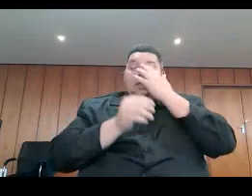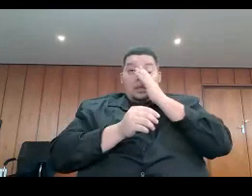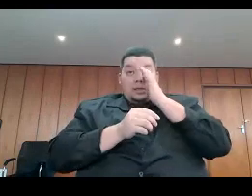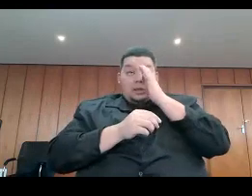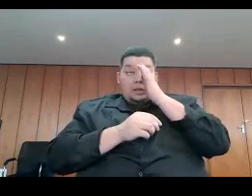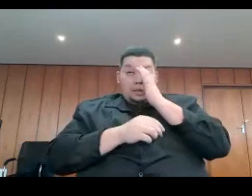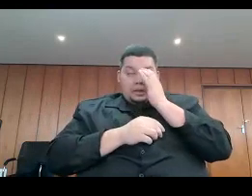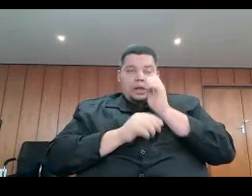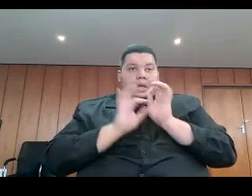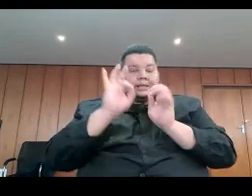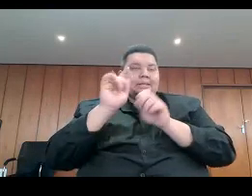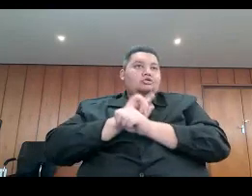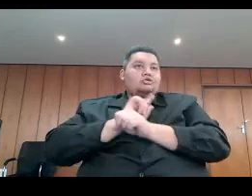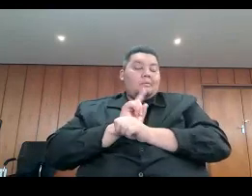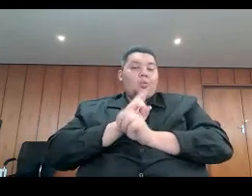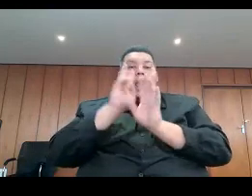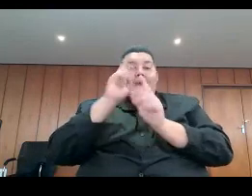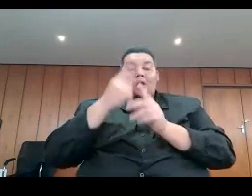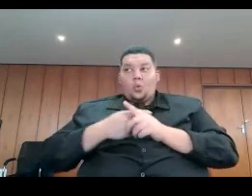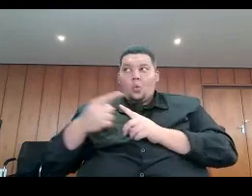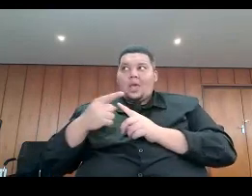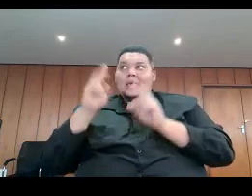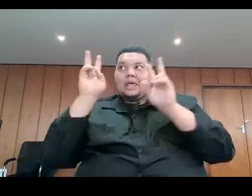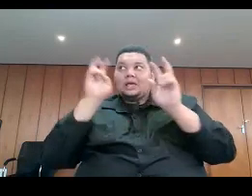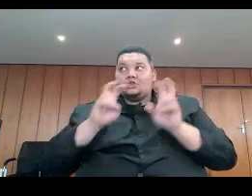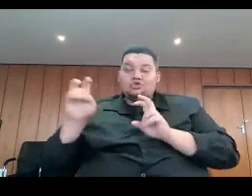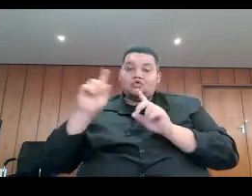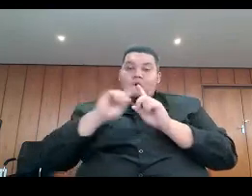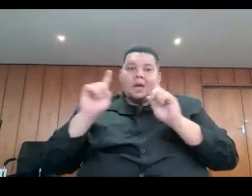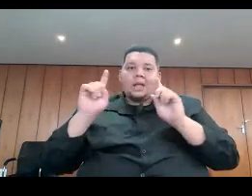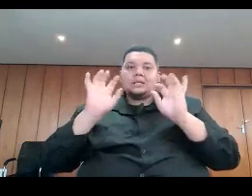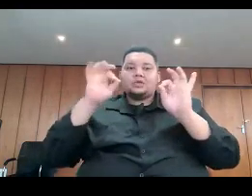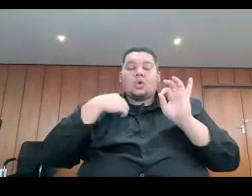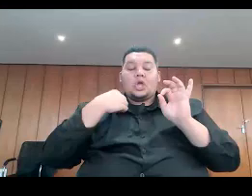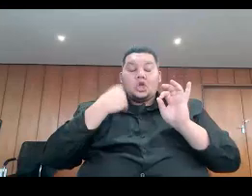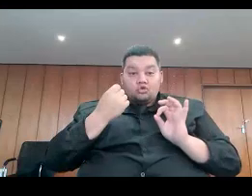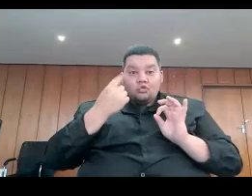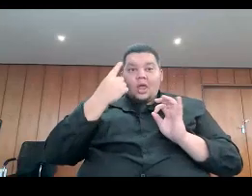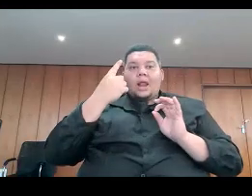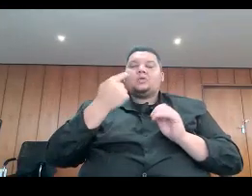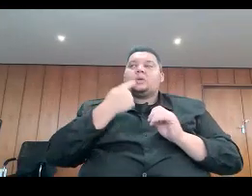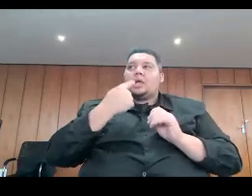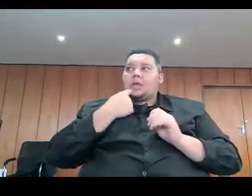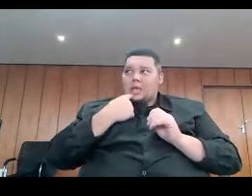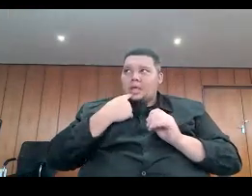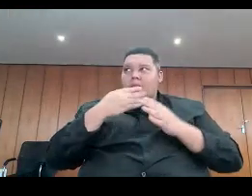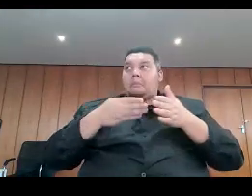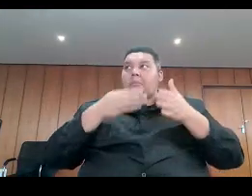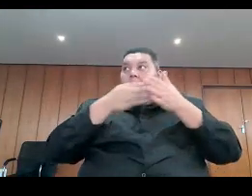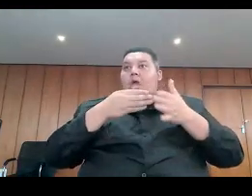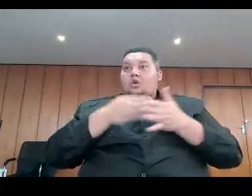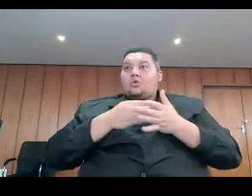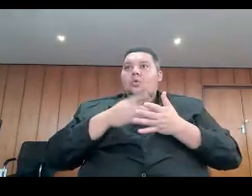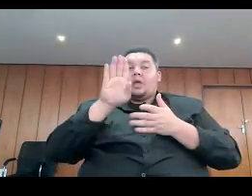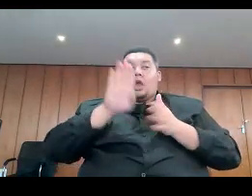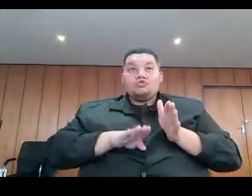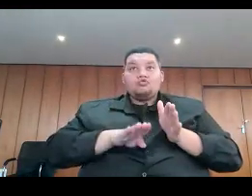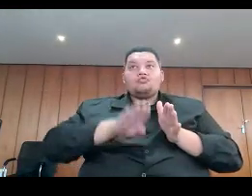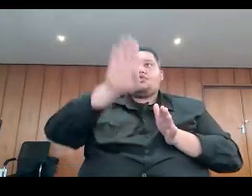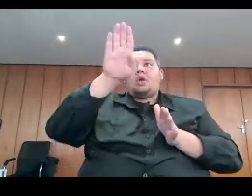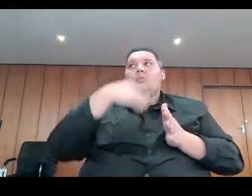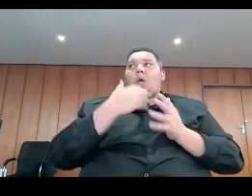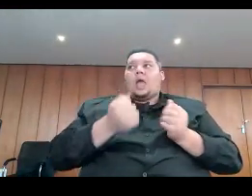a temporary 8-week issue, but actually realizing just the fact that the barrier that the ramp that we have